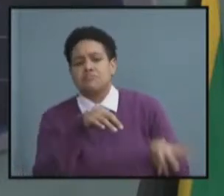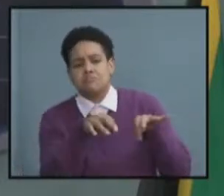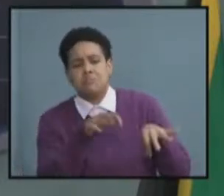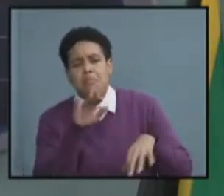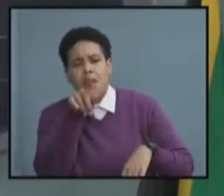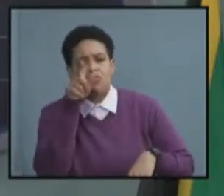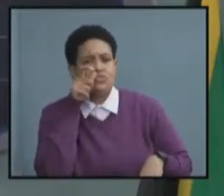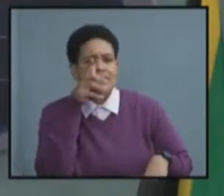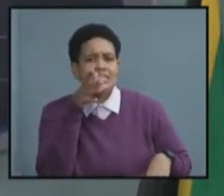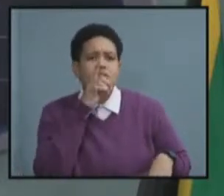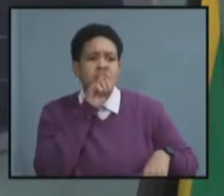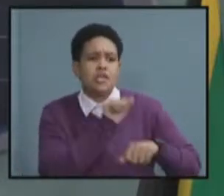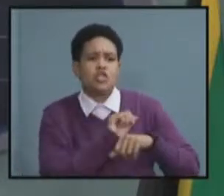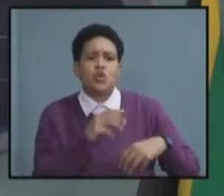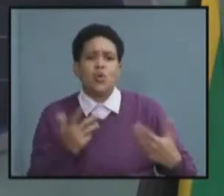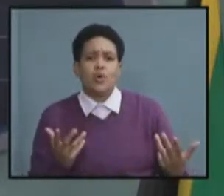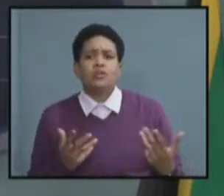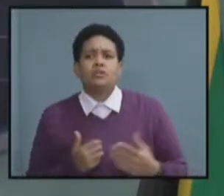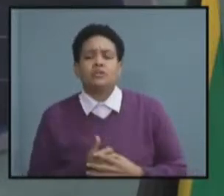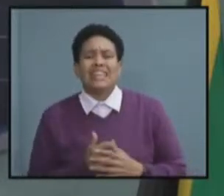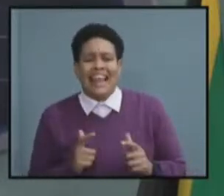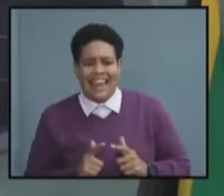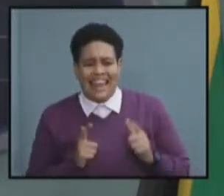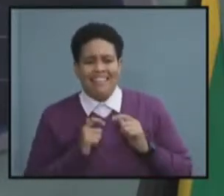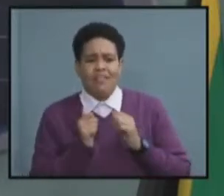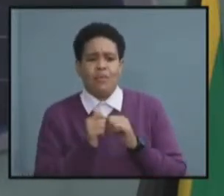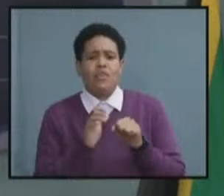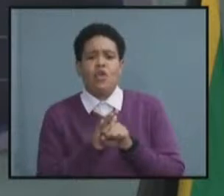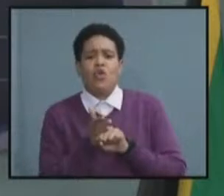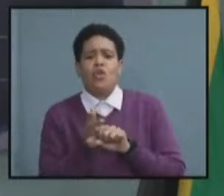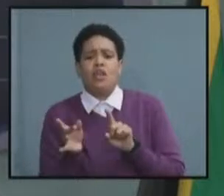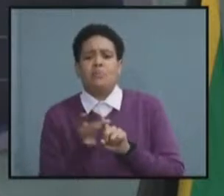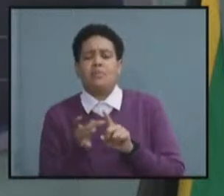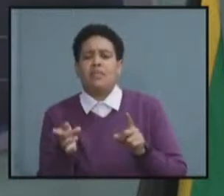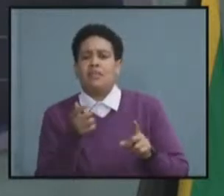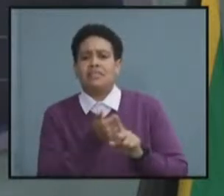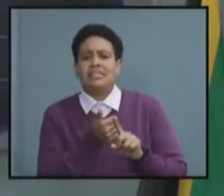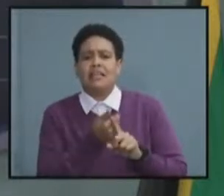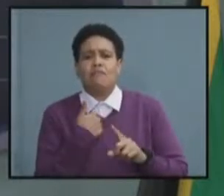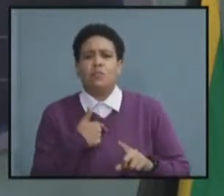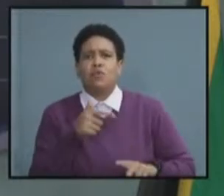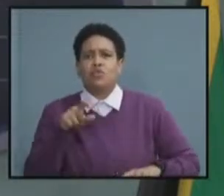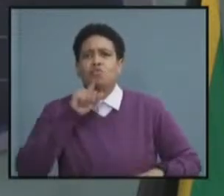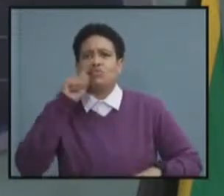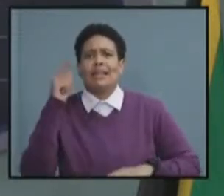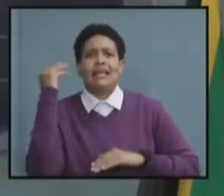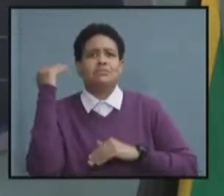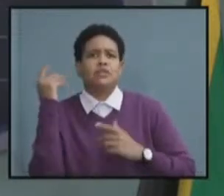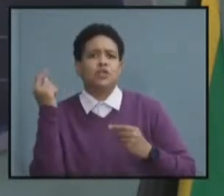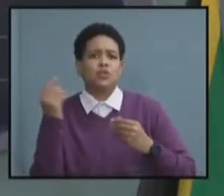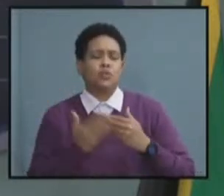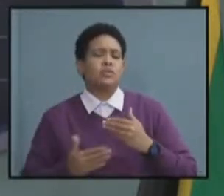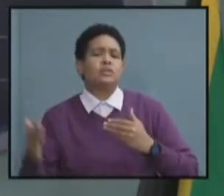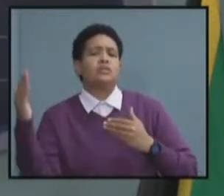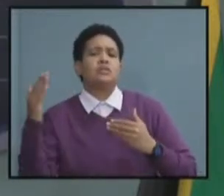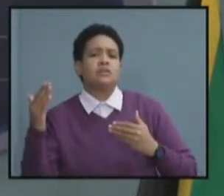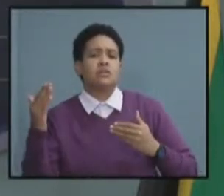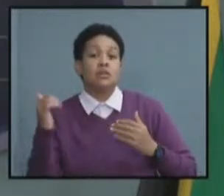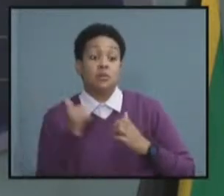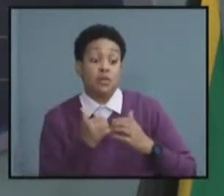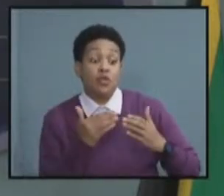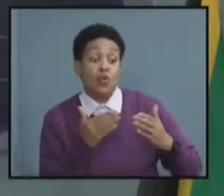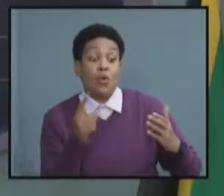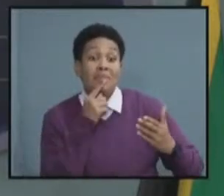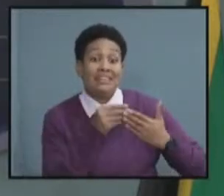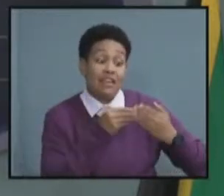by you, is to ensure that living with COVID, as we should expect to do, with the opening